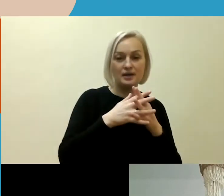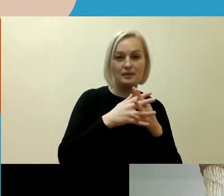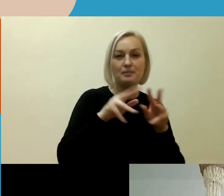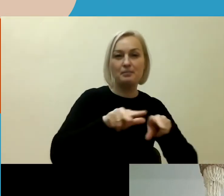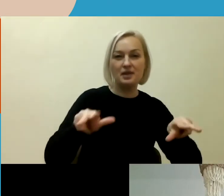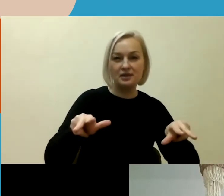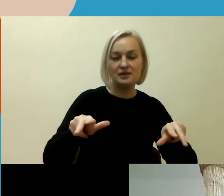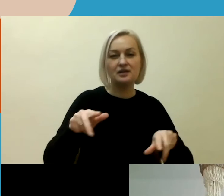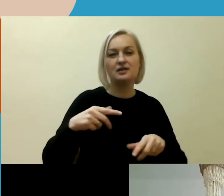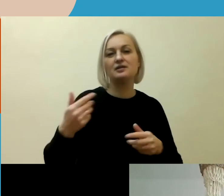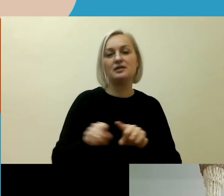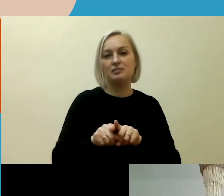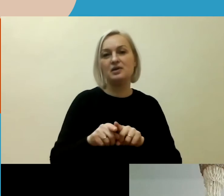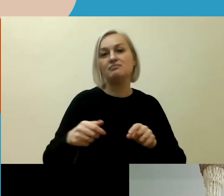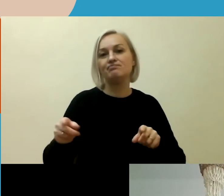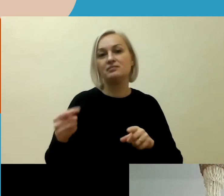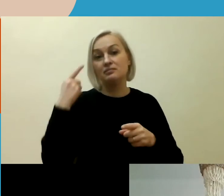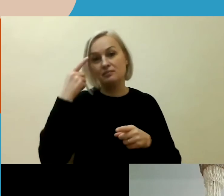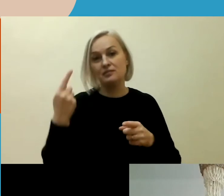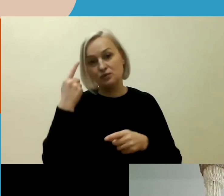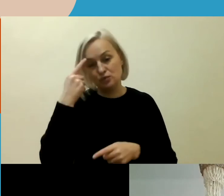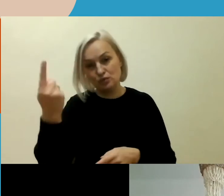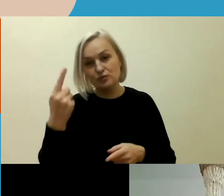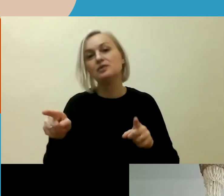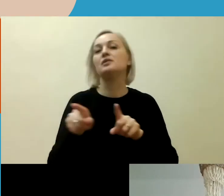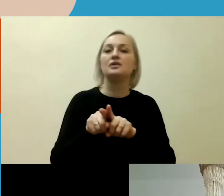initiated by the Ministry of Interior.